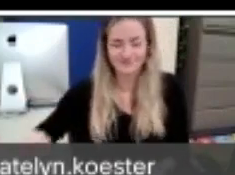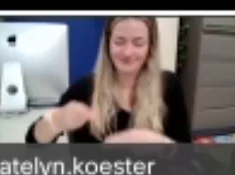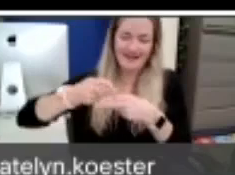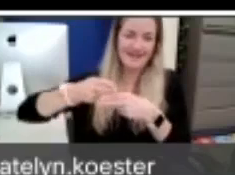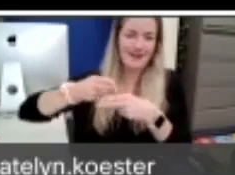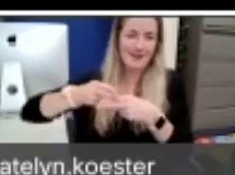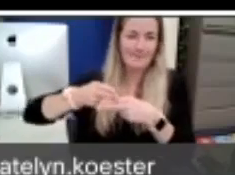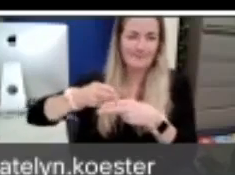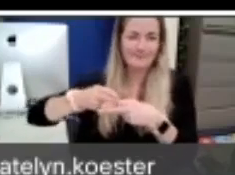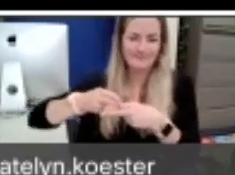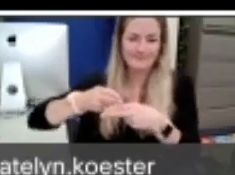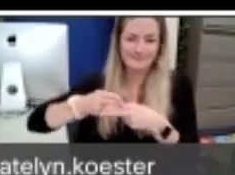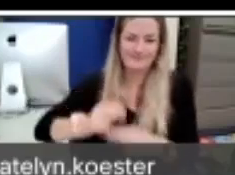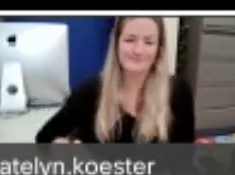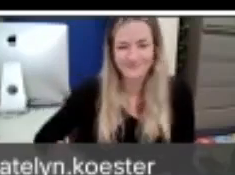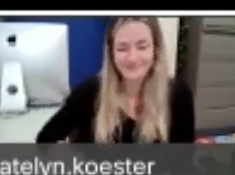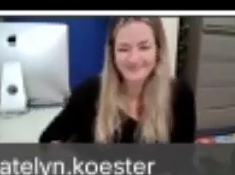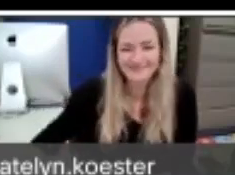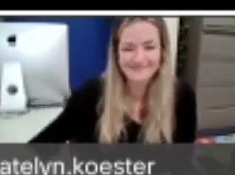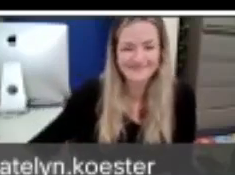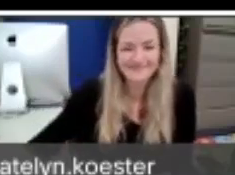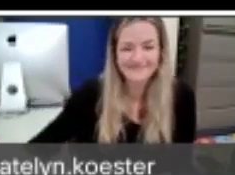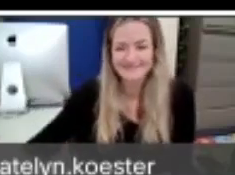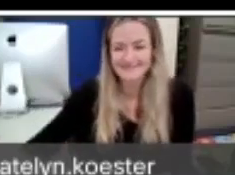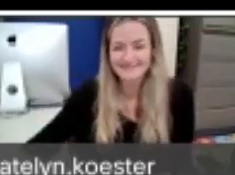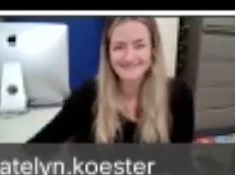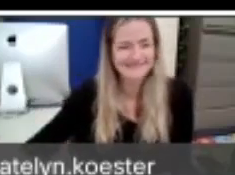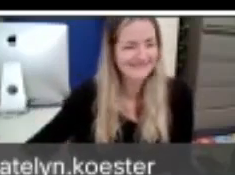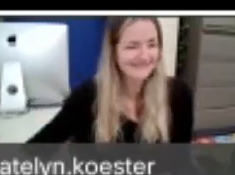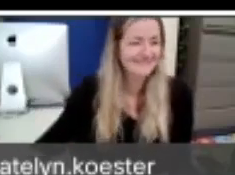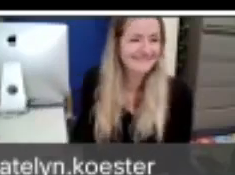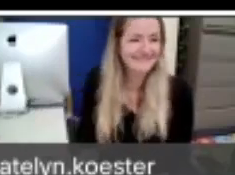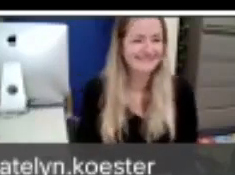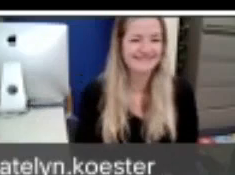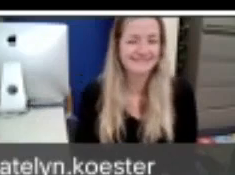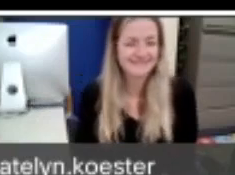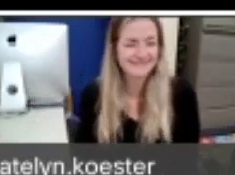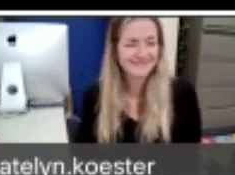spell your name. Name. So it taps.